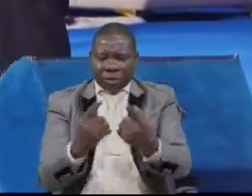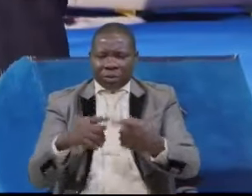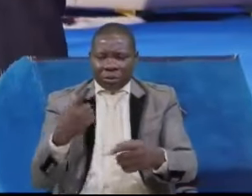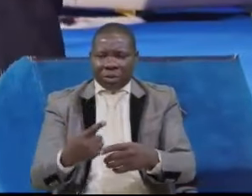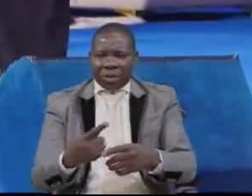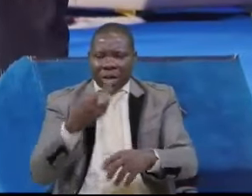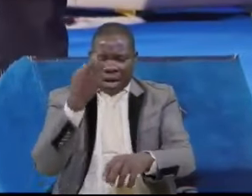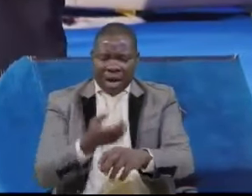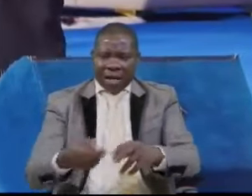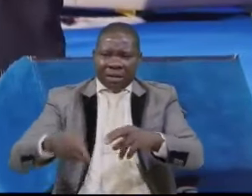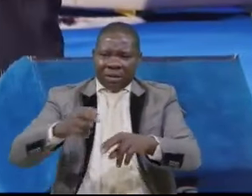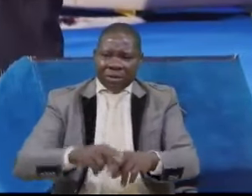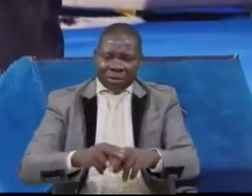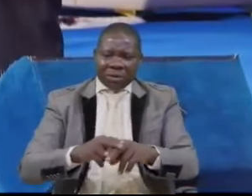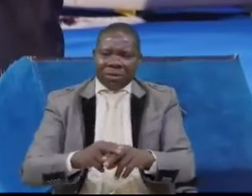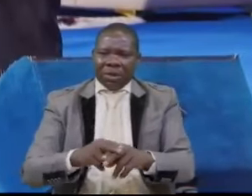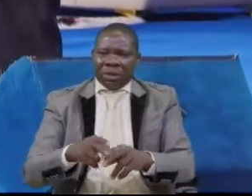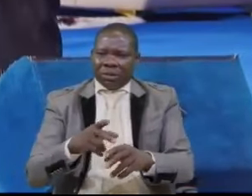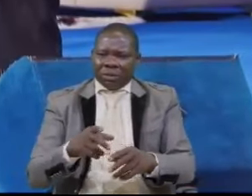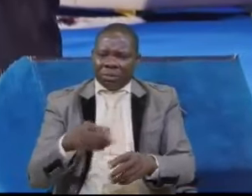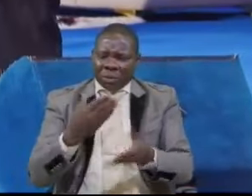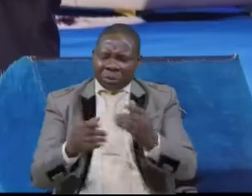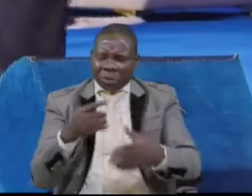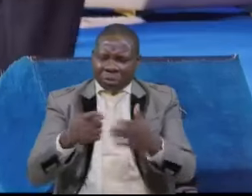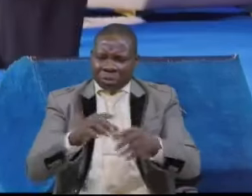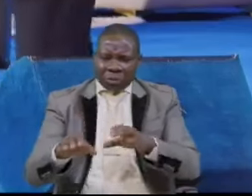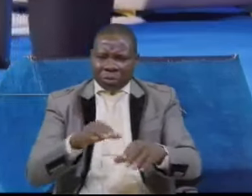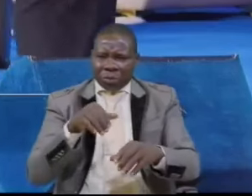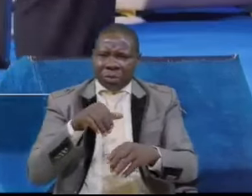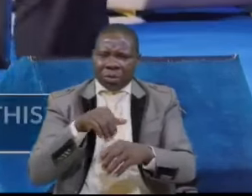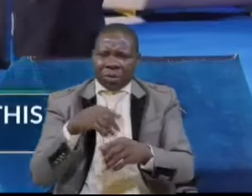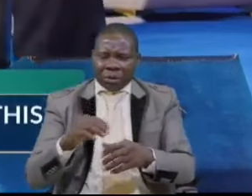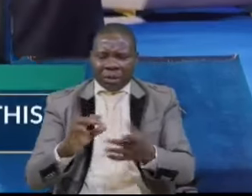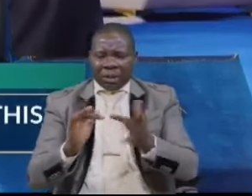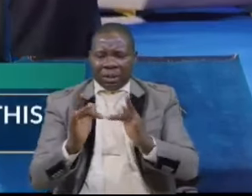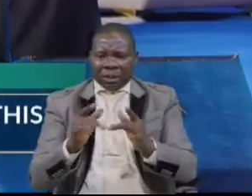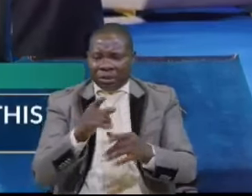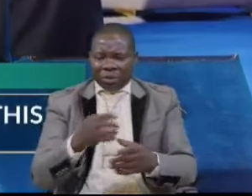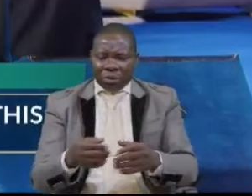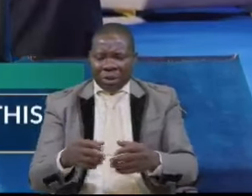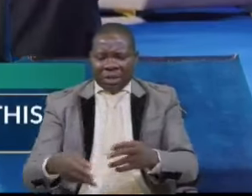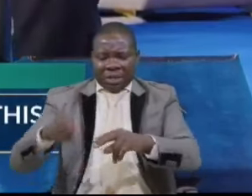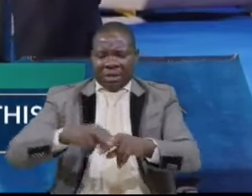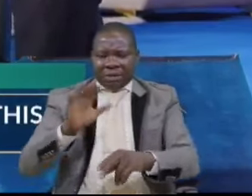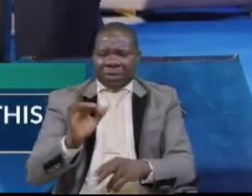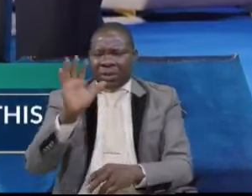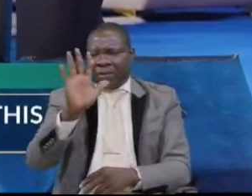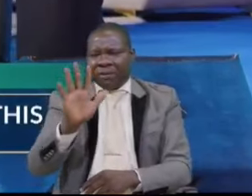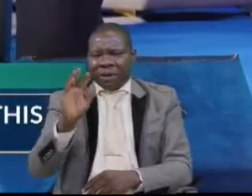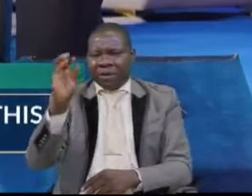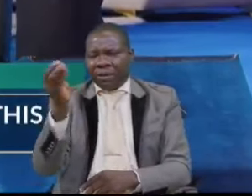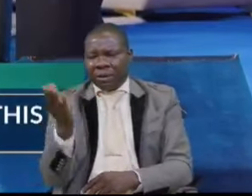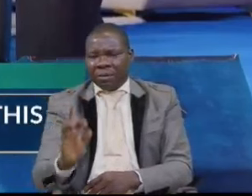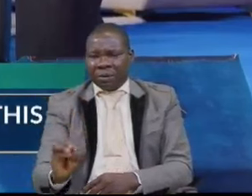quarter, and in a quarter you increase by 5%, then you start the next quarter at